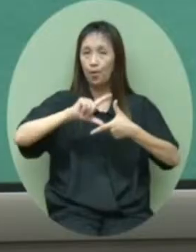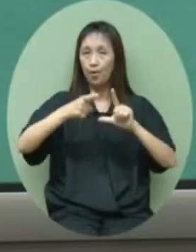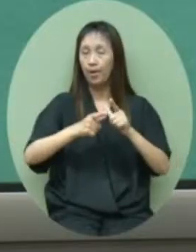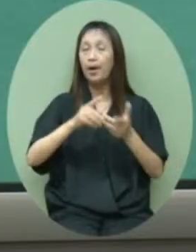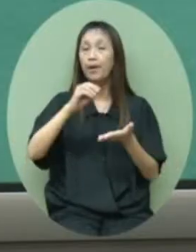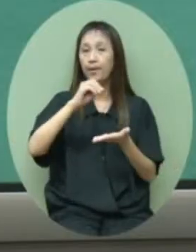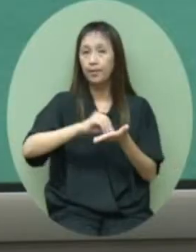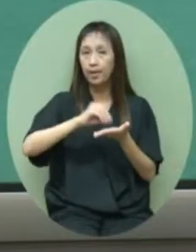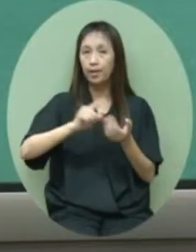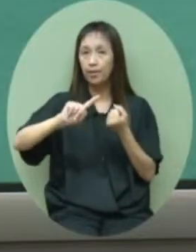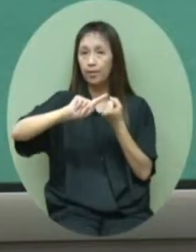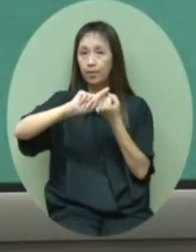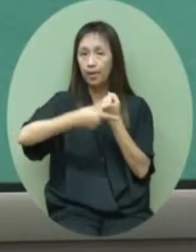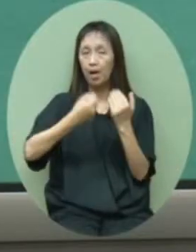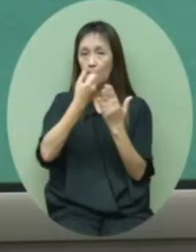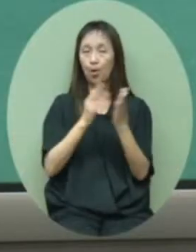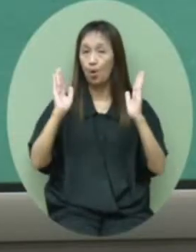That's why the government is considering